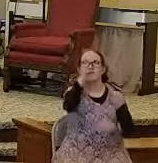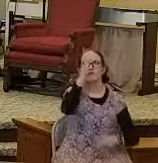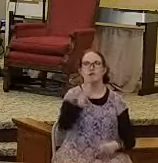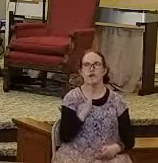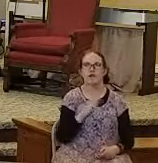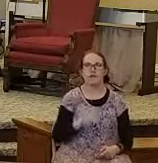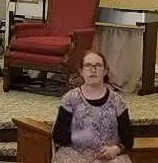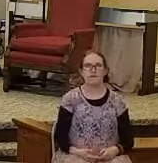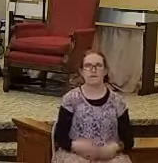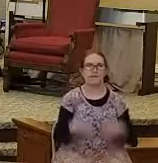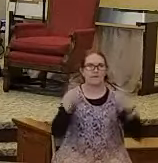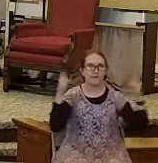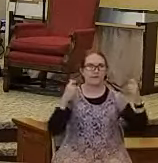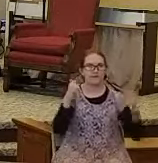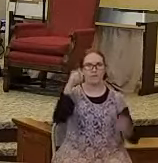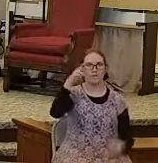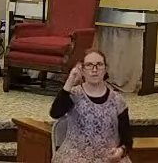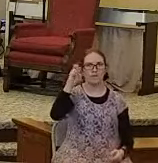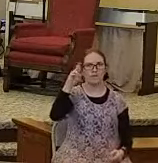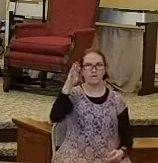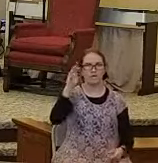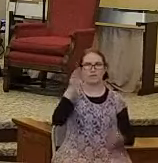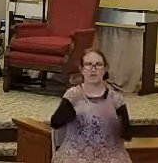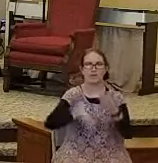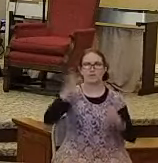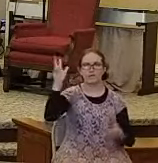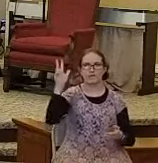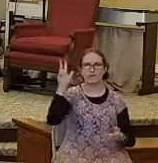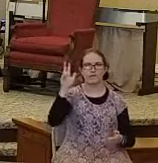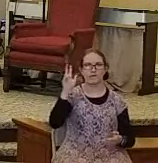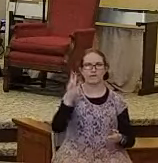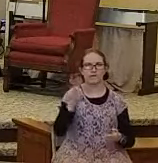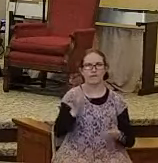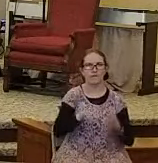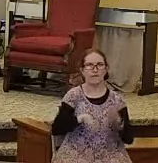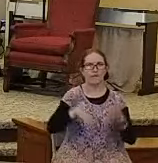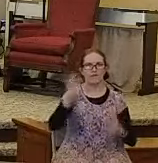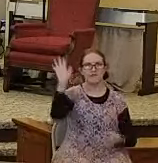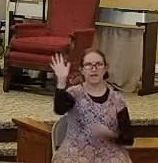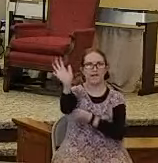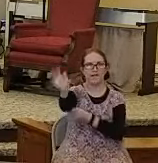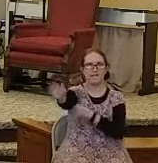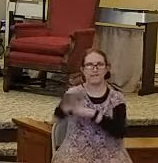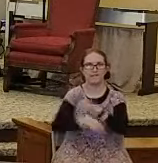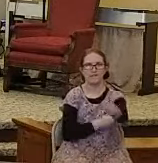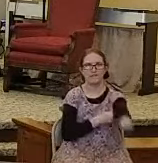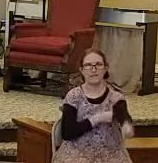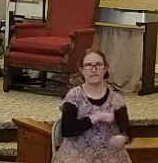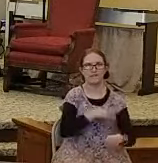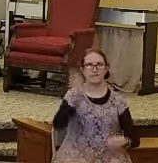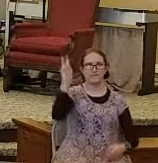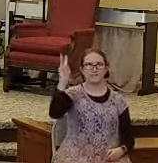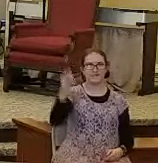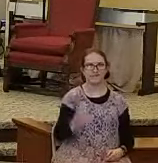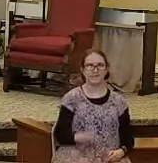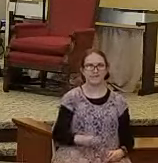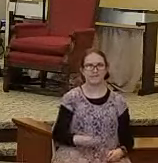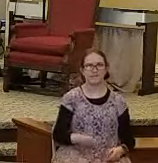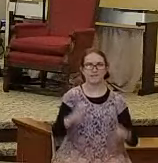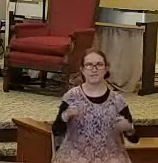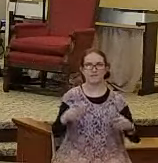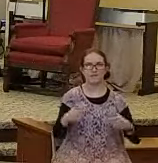Amen. Hallelujah. Proverbs chapter 3, amen, and verse 5 and 6, amen, came